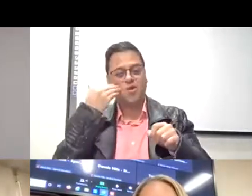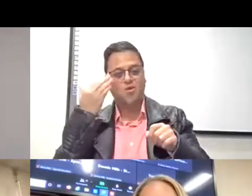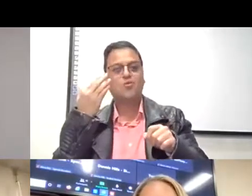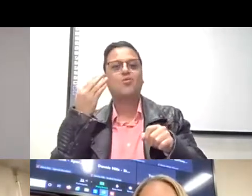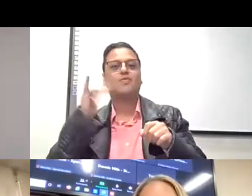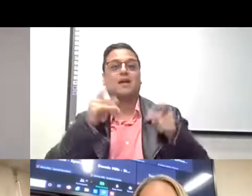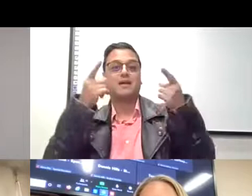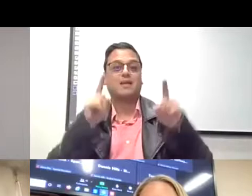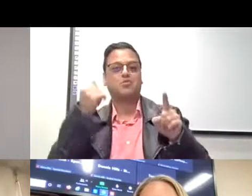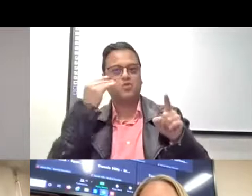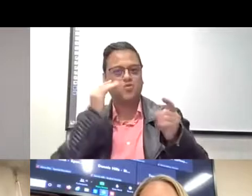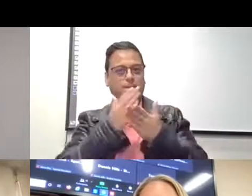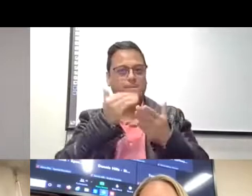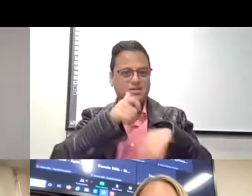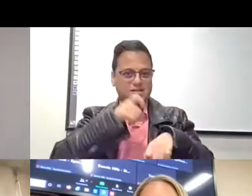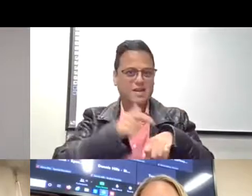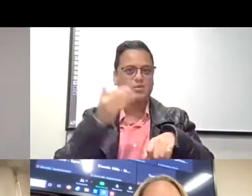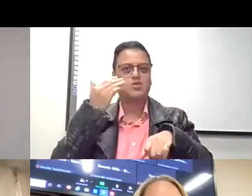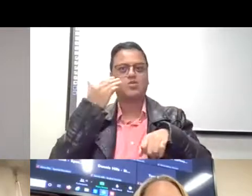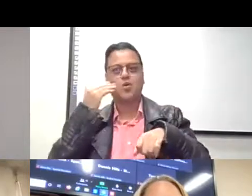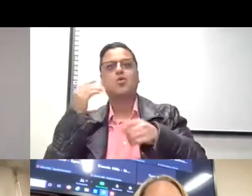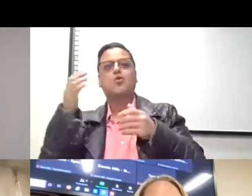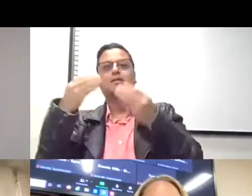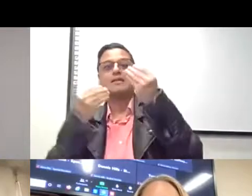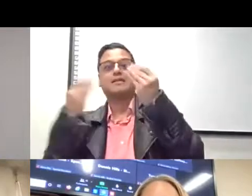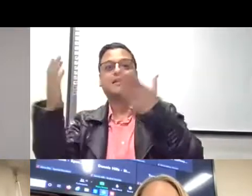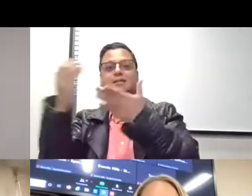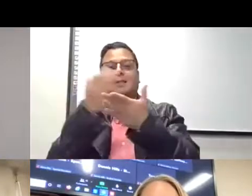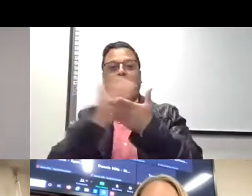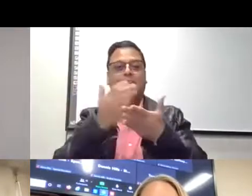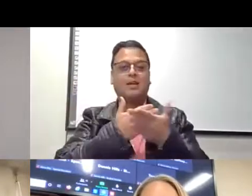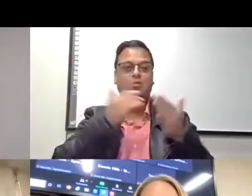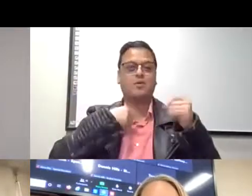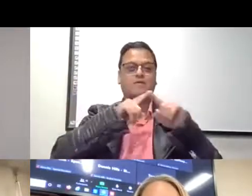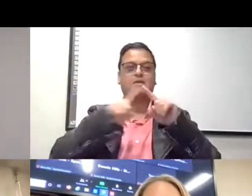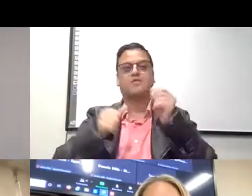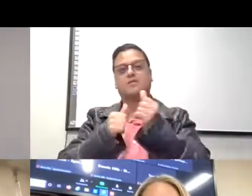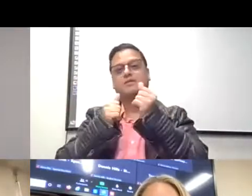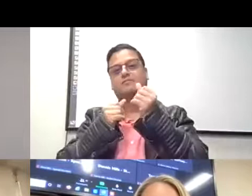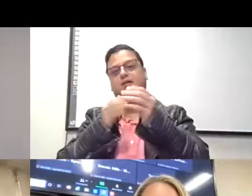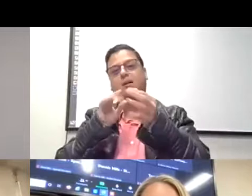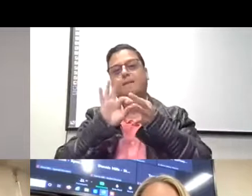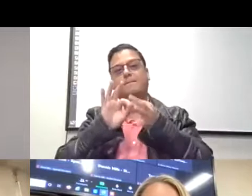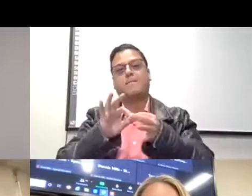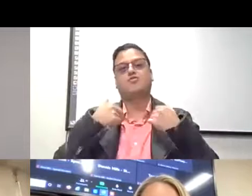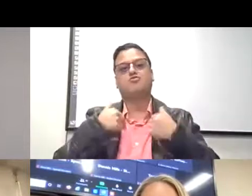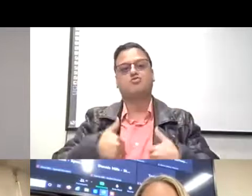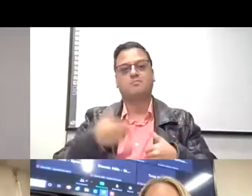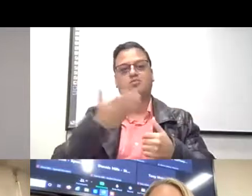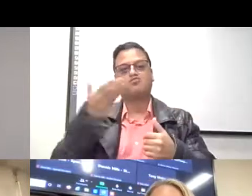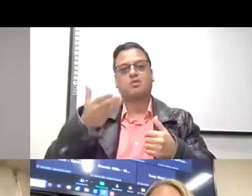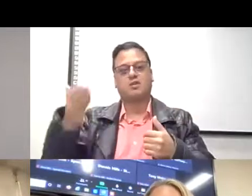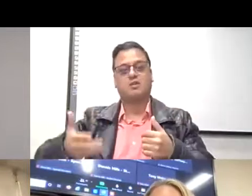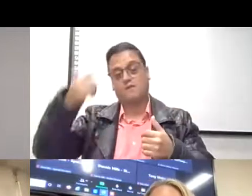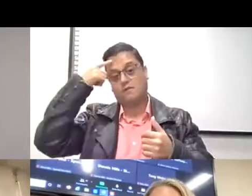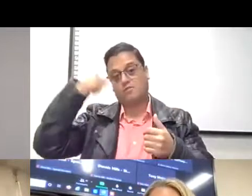up, we know when it's budget season, we know when we get data, we know when we have different updates about human resources. This to me, in terms of the